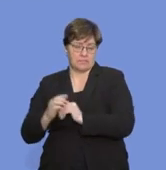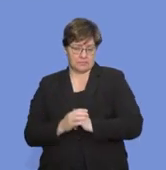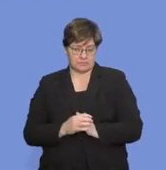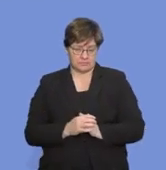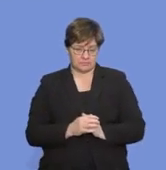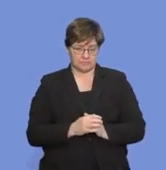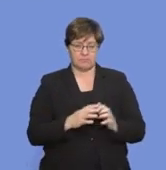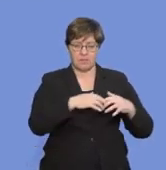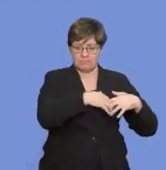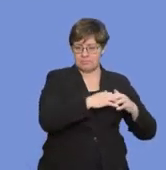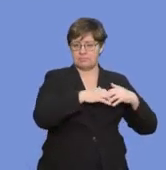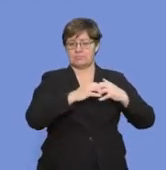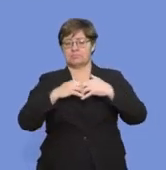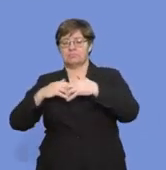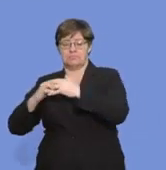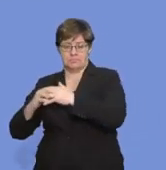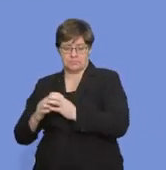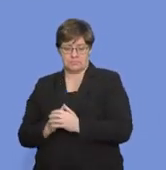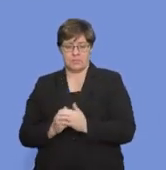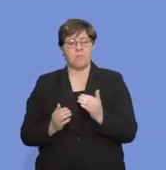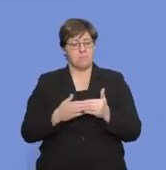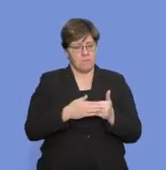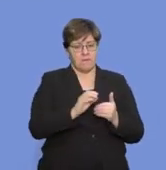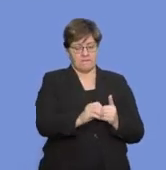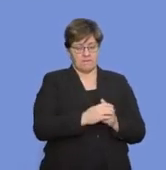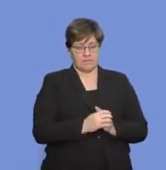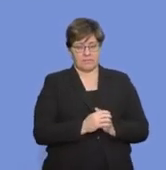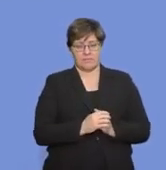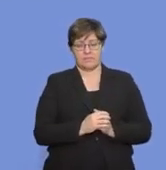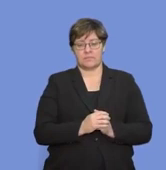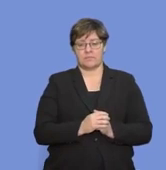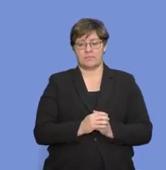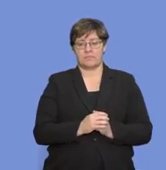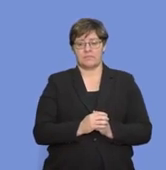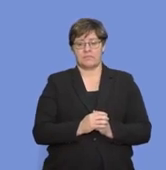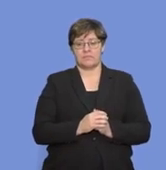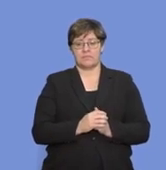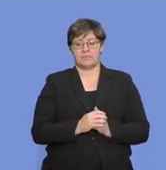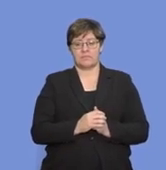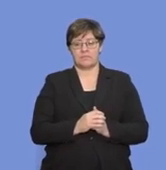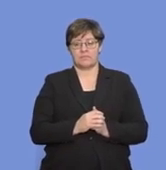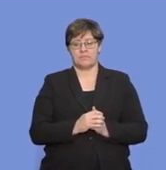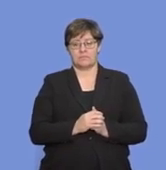or species being formed. So we have more species formed.